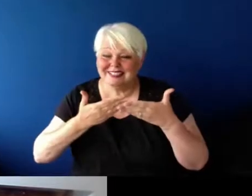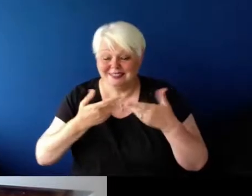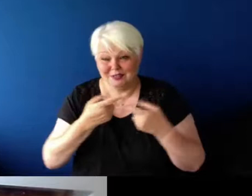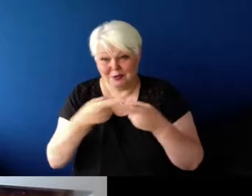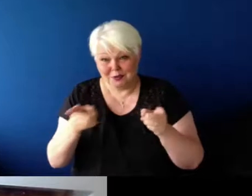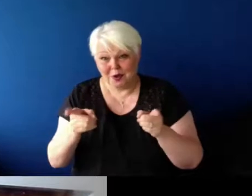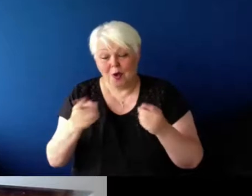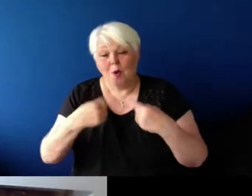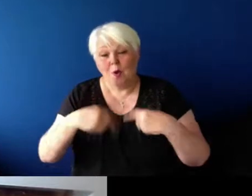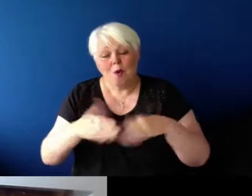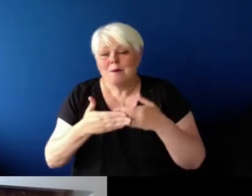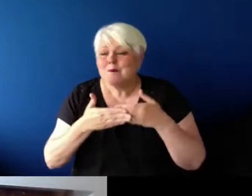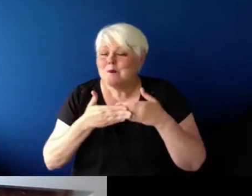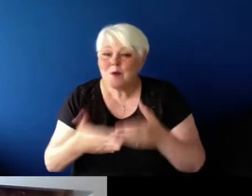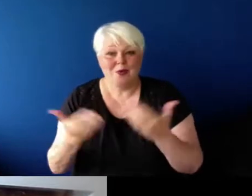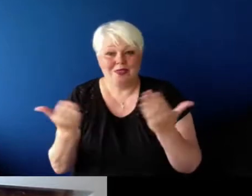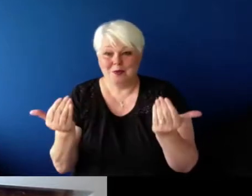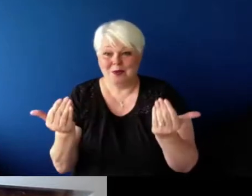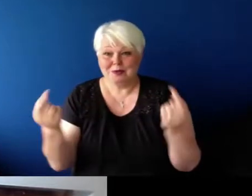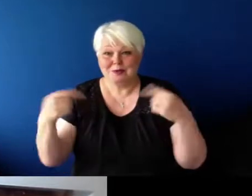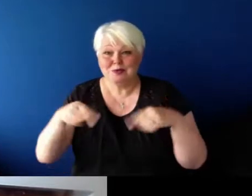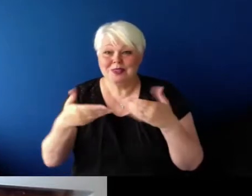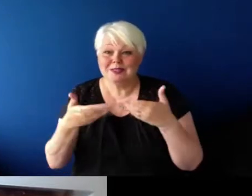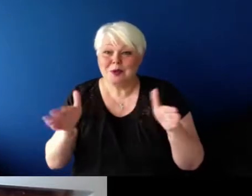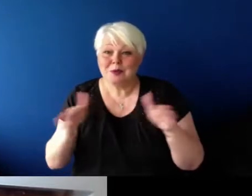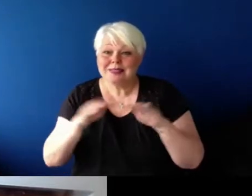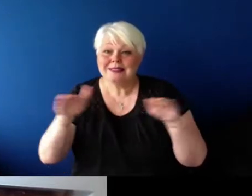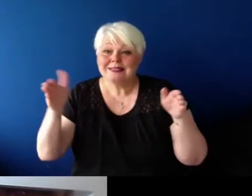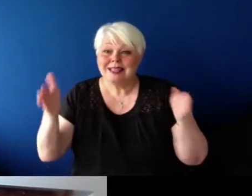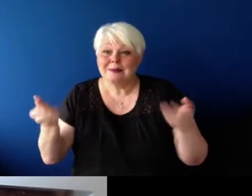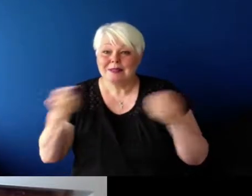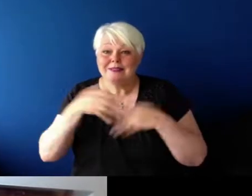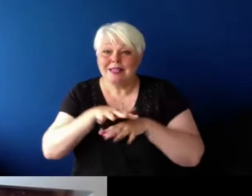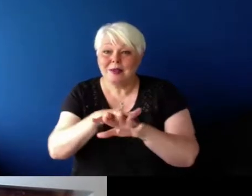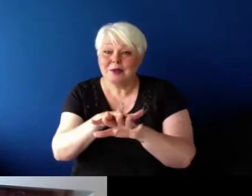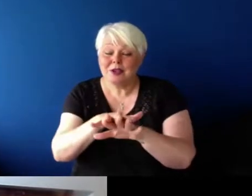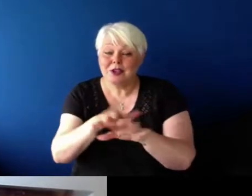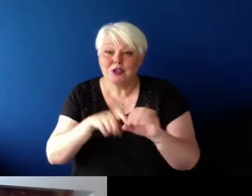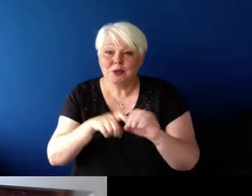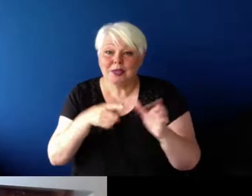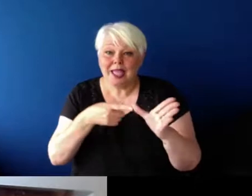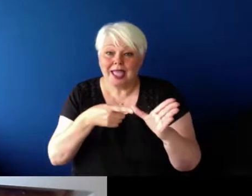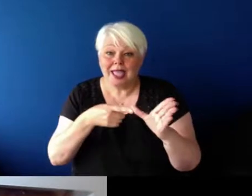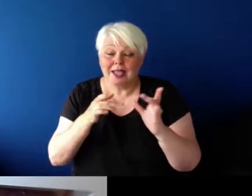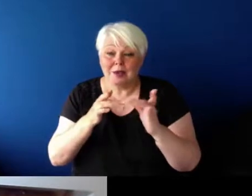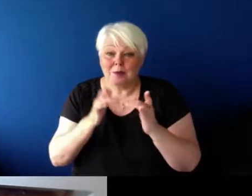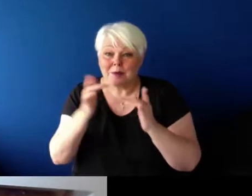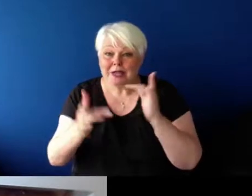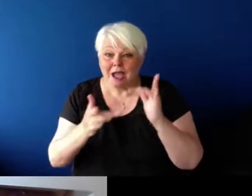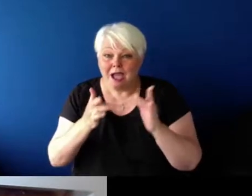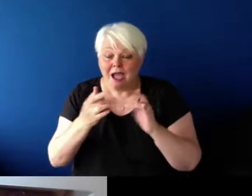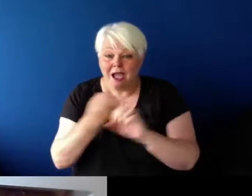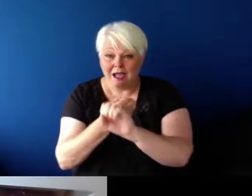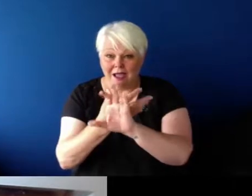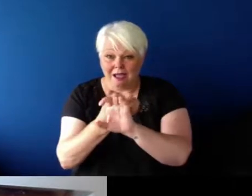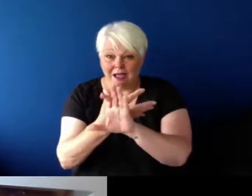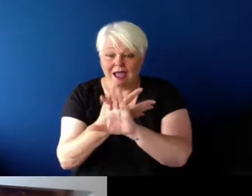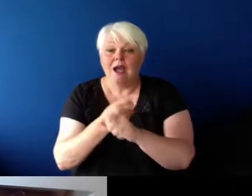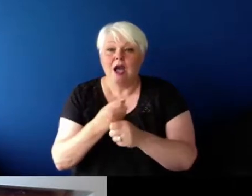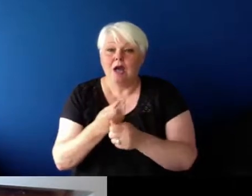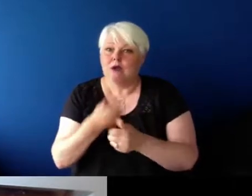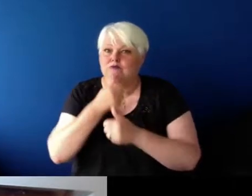are all more than welcome to this Open Table Network Q&A webinar. My name's Kieran Bohan, and I have the privilege of being the coordinator of